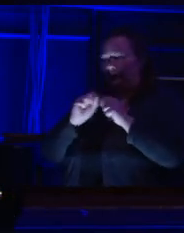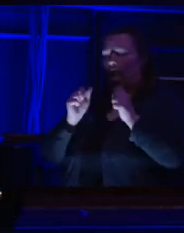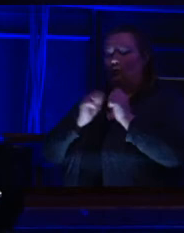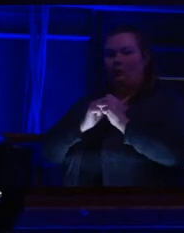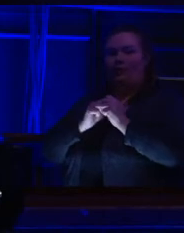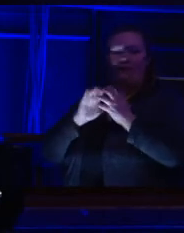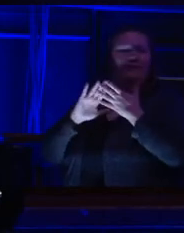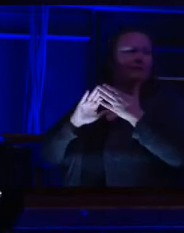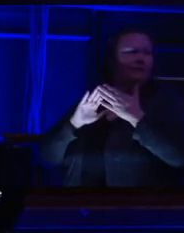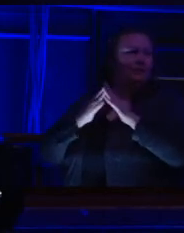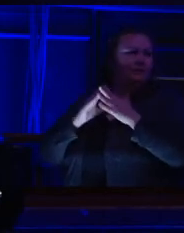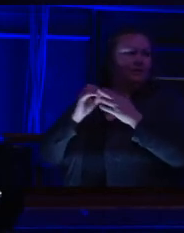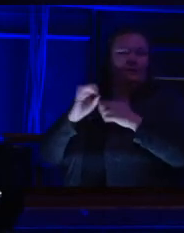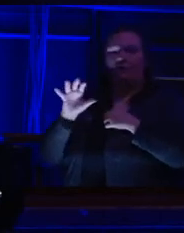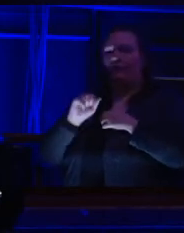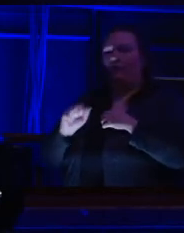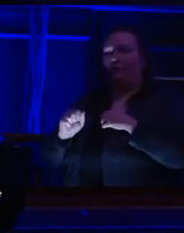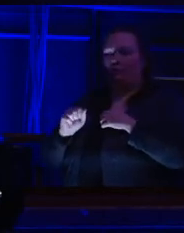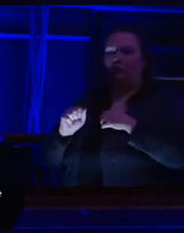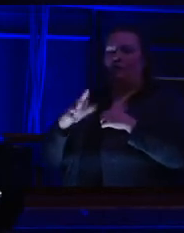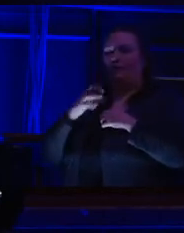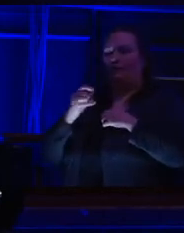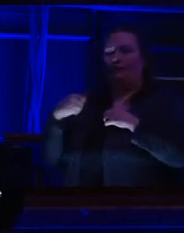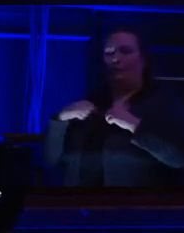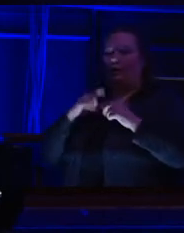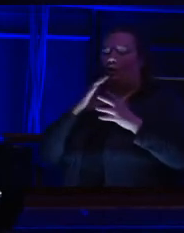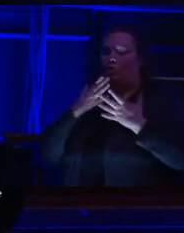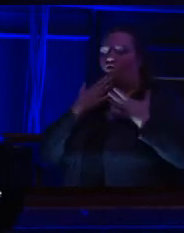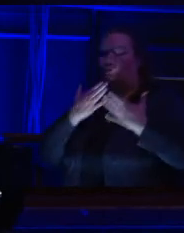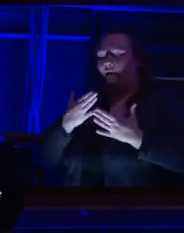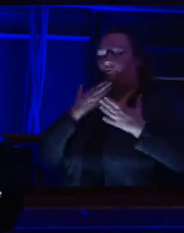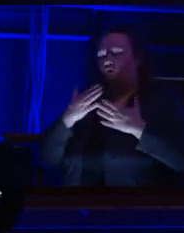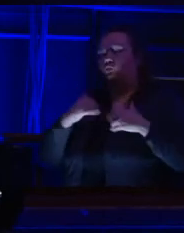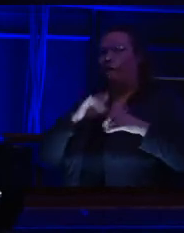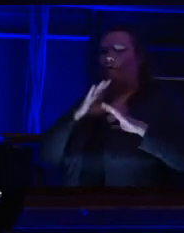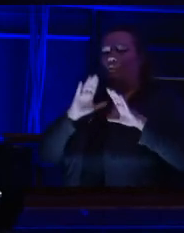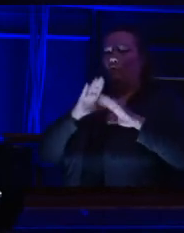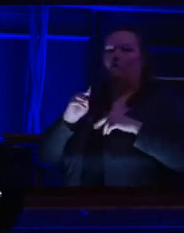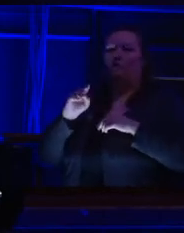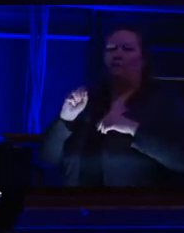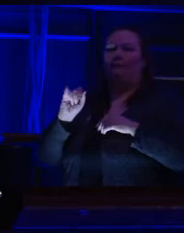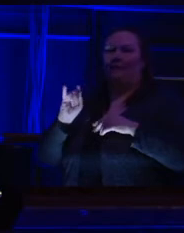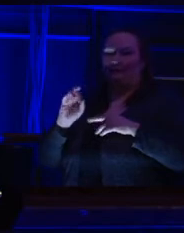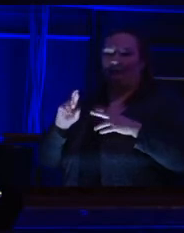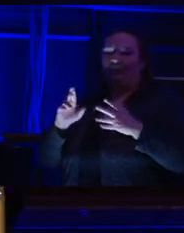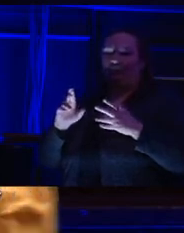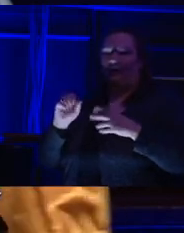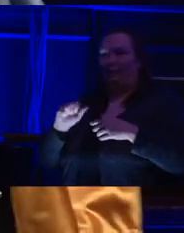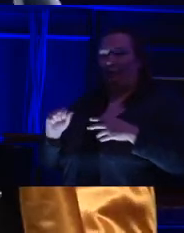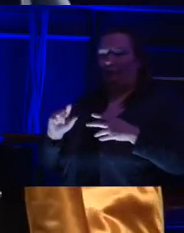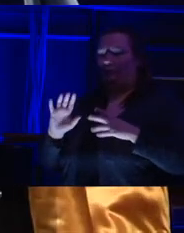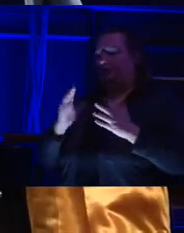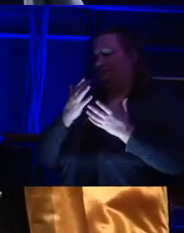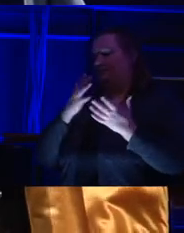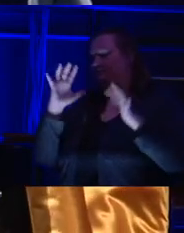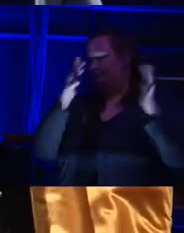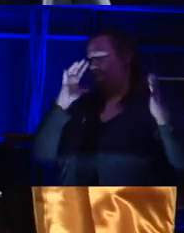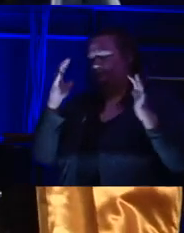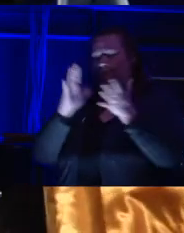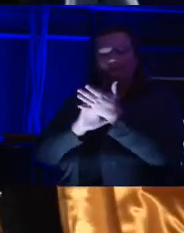the city of Ann Arbor, and we are grateful to have a great mayor of Ann Arbor.